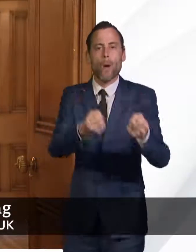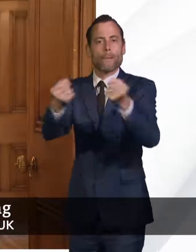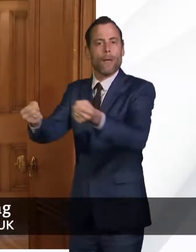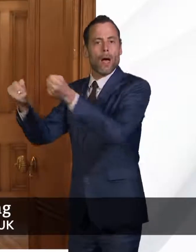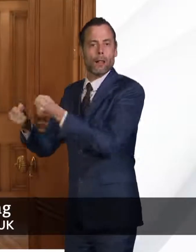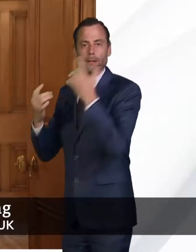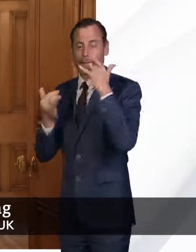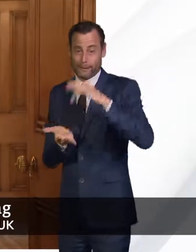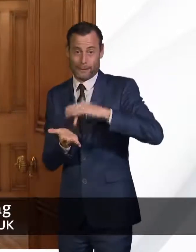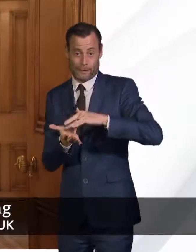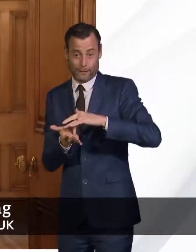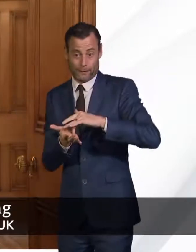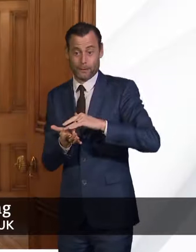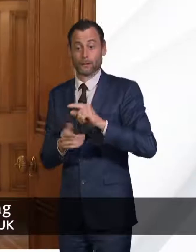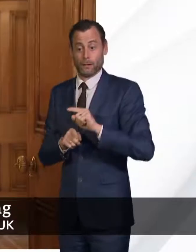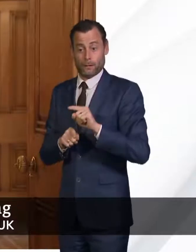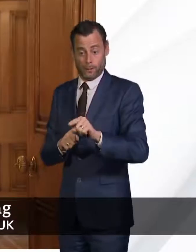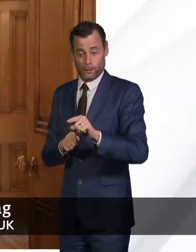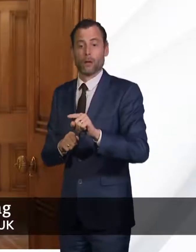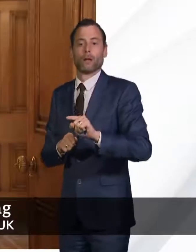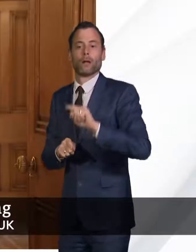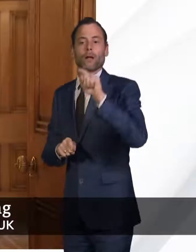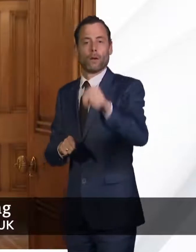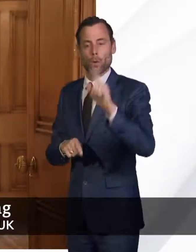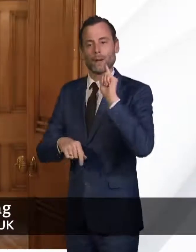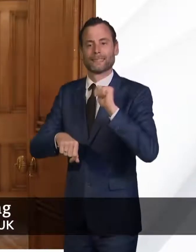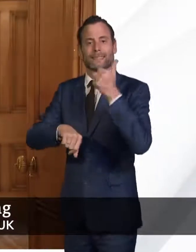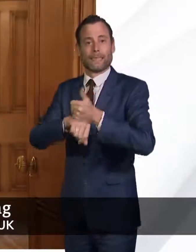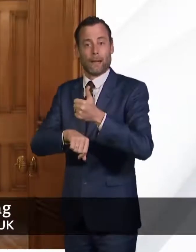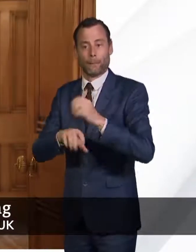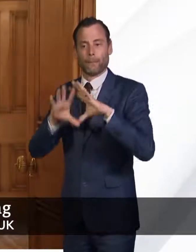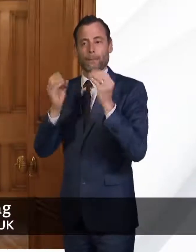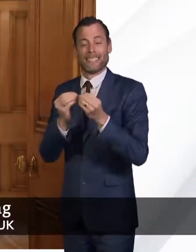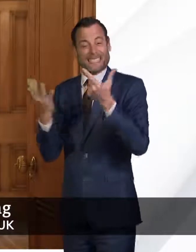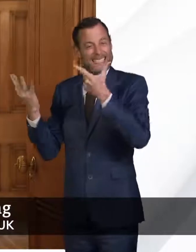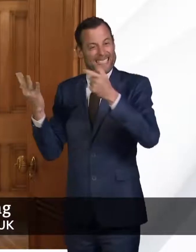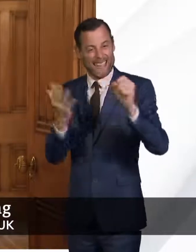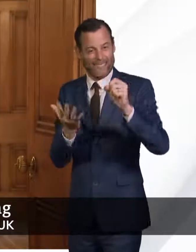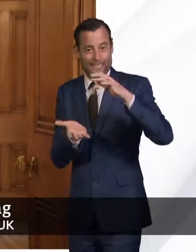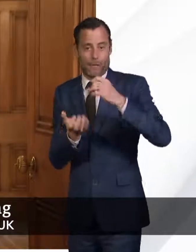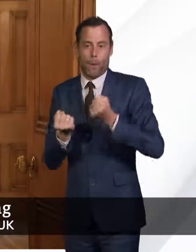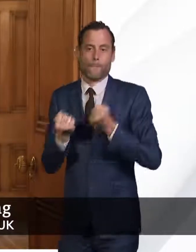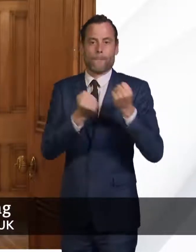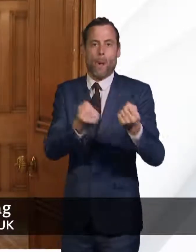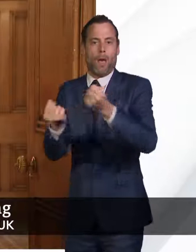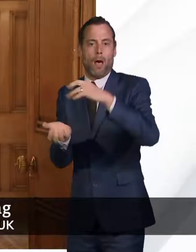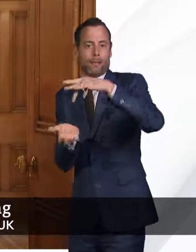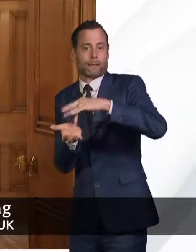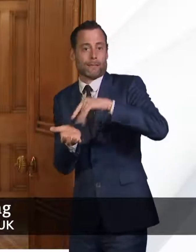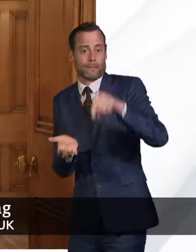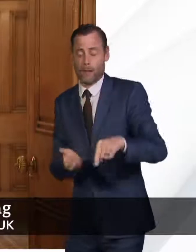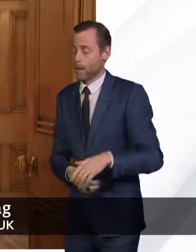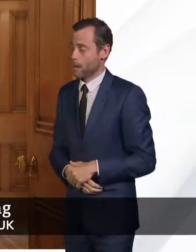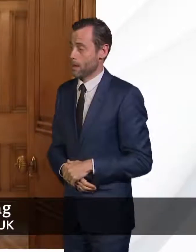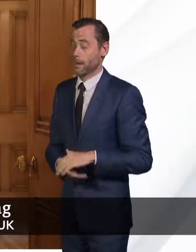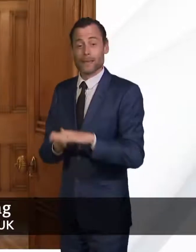over 70 deployed, with trained crews right across the country. All of this has led to an increase in